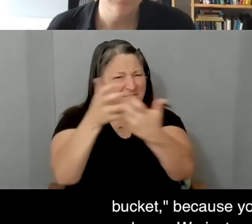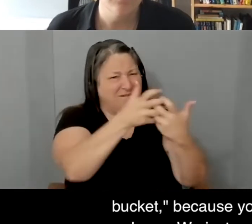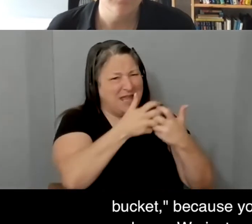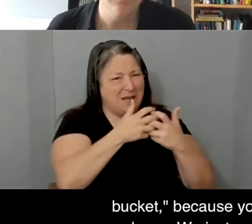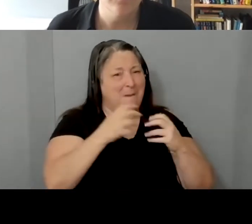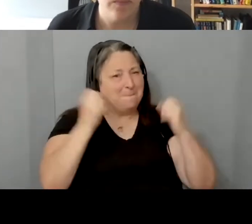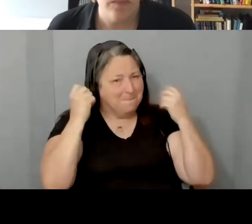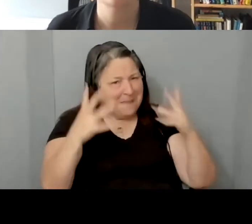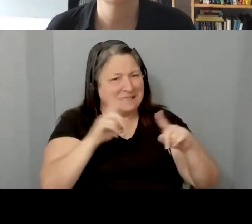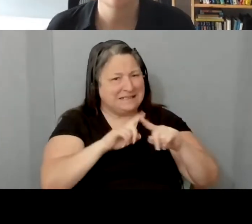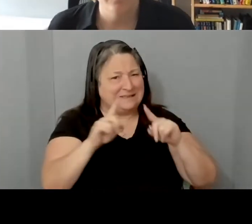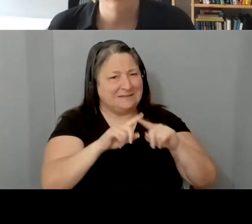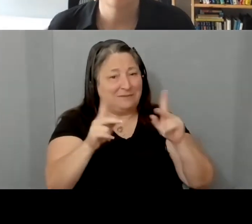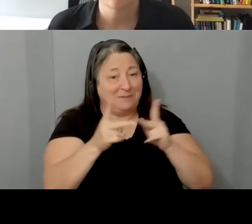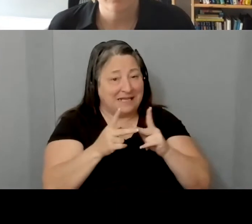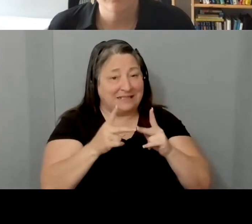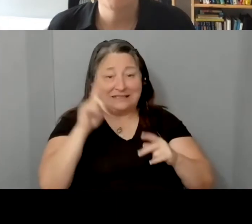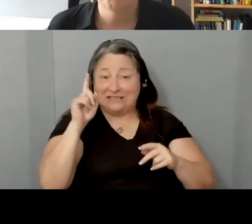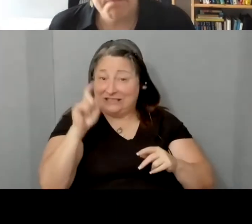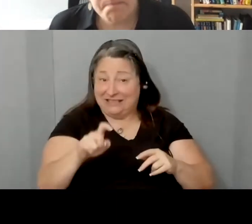right fit for you.